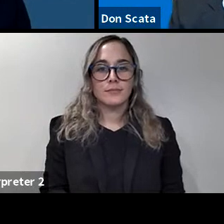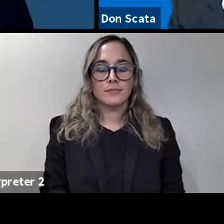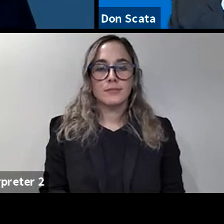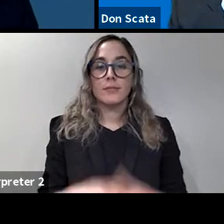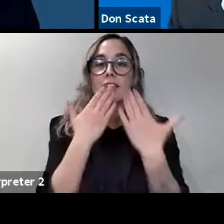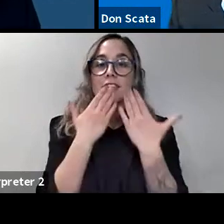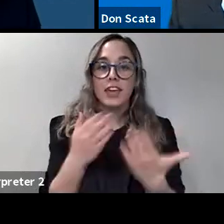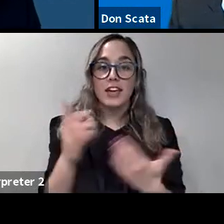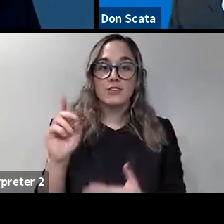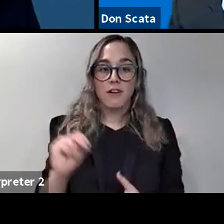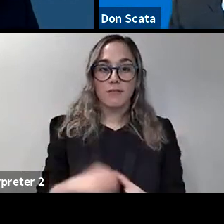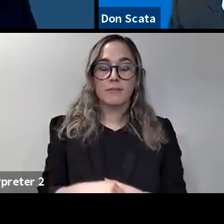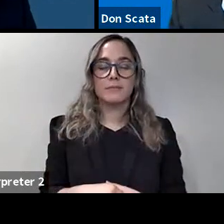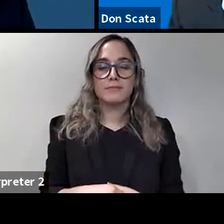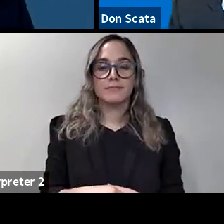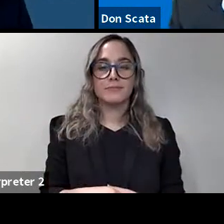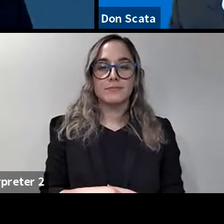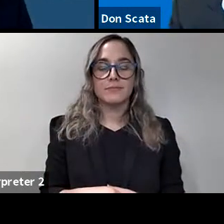Thanks, Don.